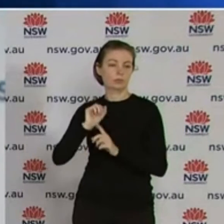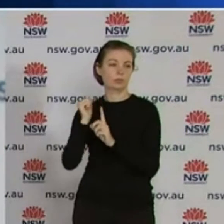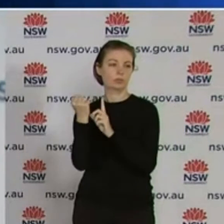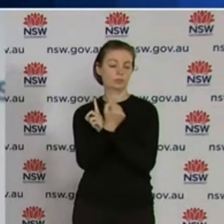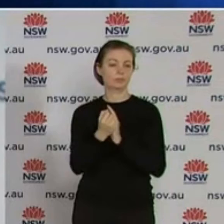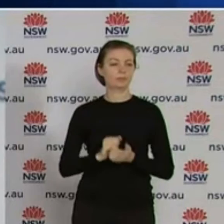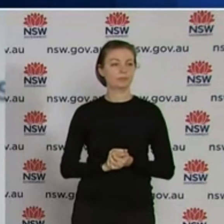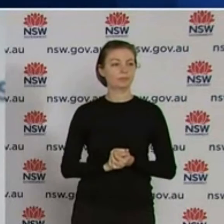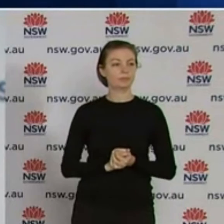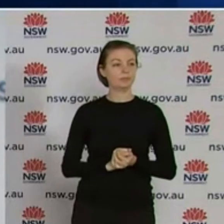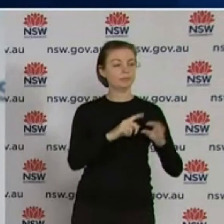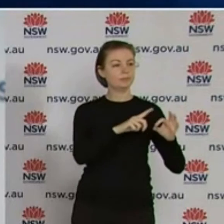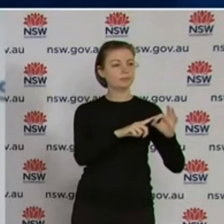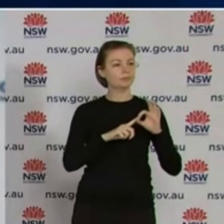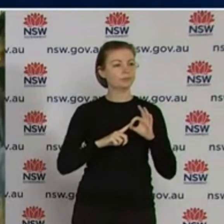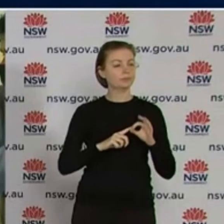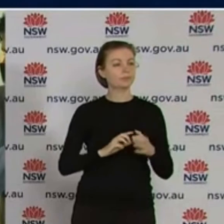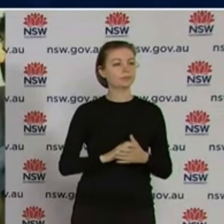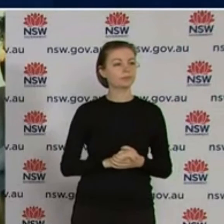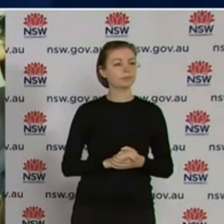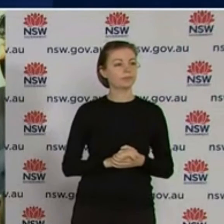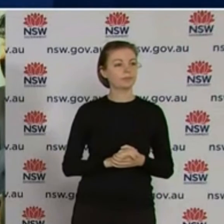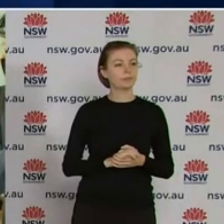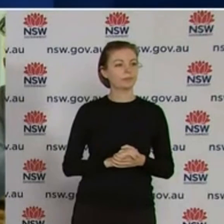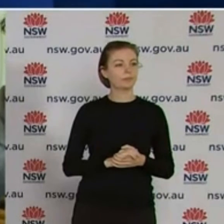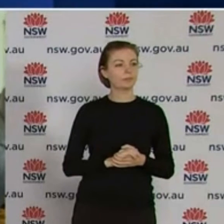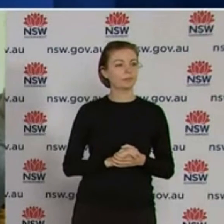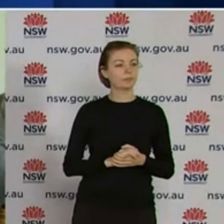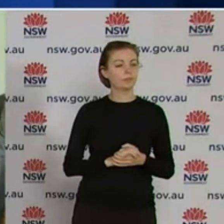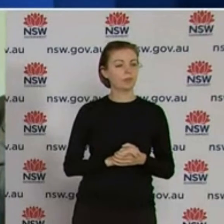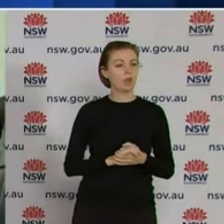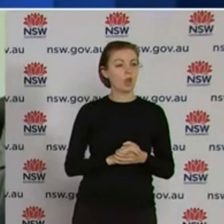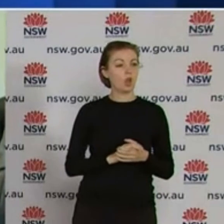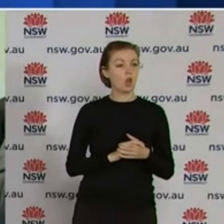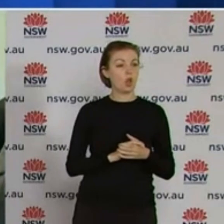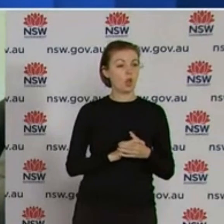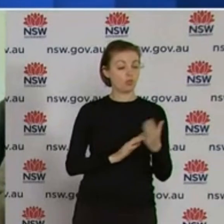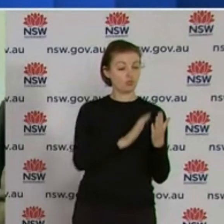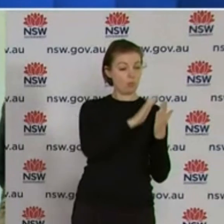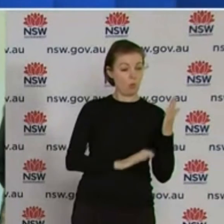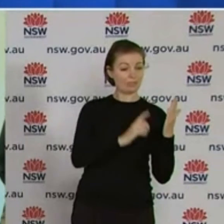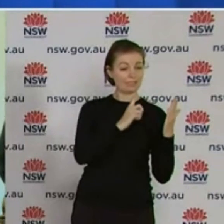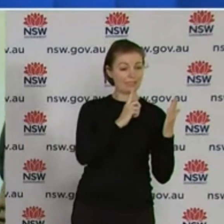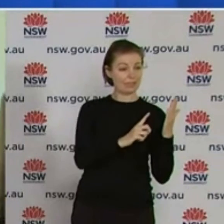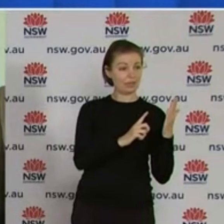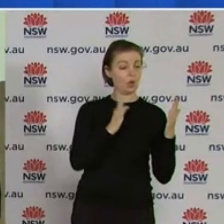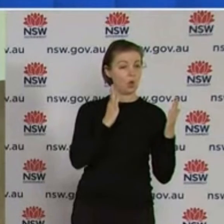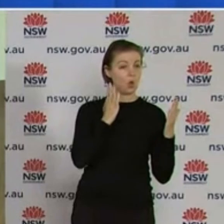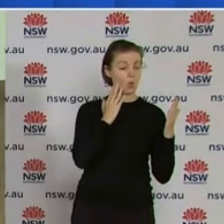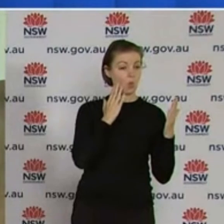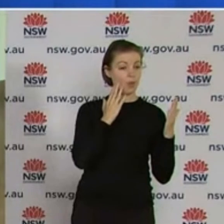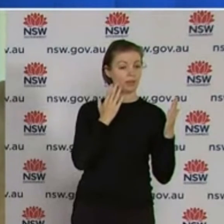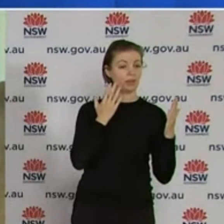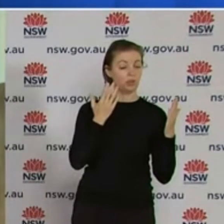what National Cabinet was briefed by Professor McAnulty, says that when cases are in the tens or hundreds, you can move forward at 70%